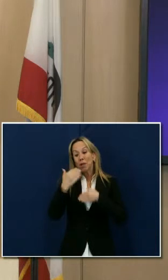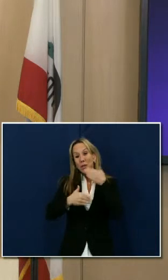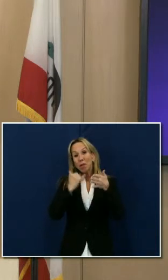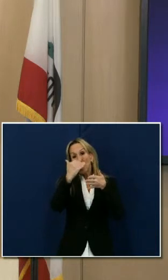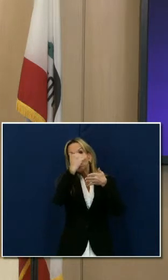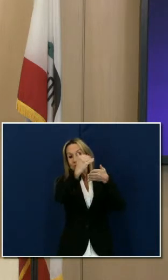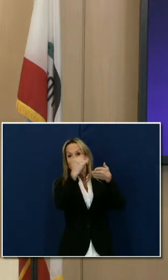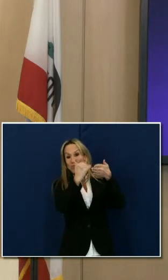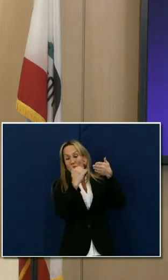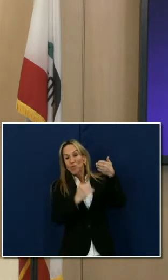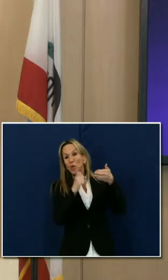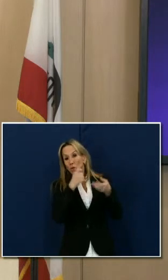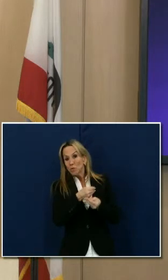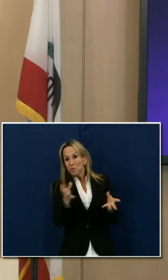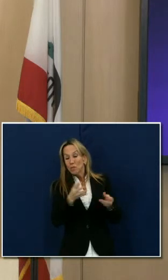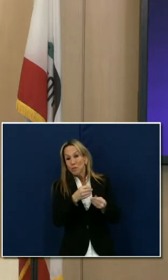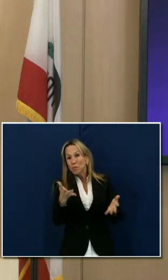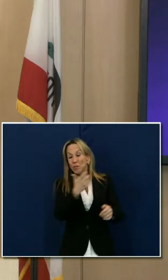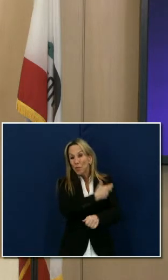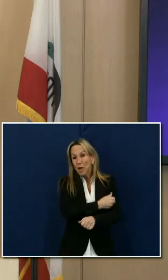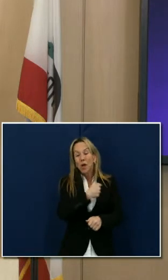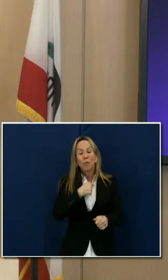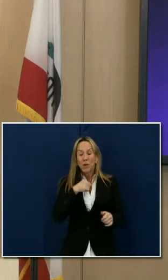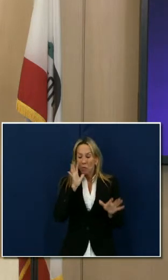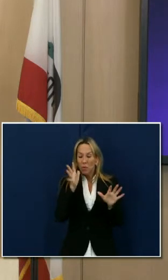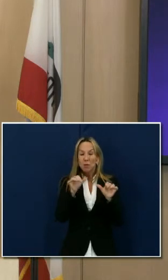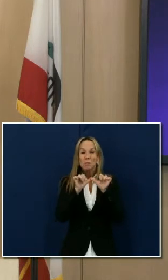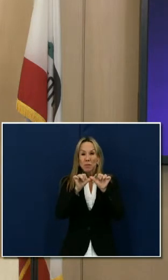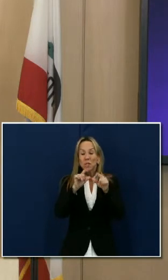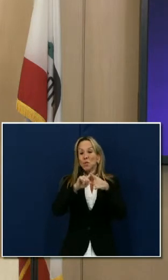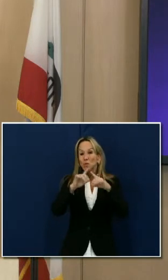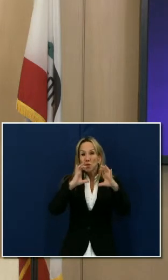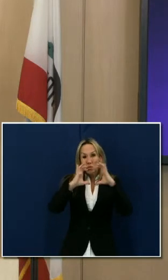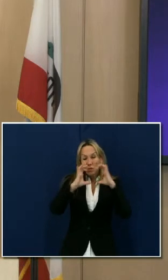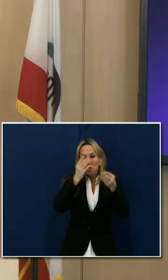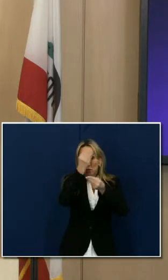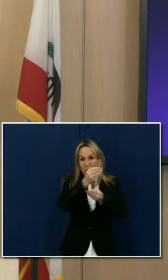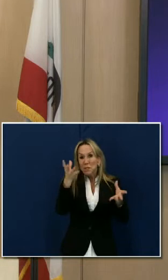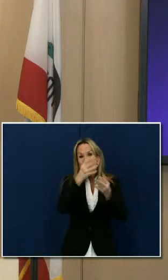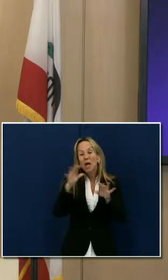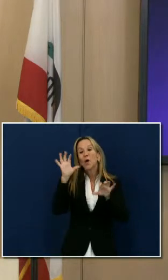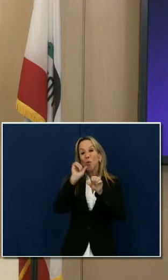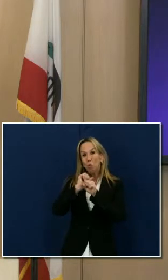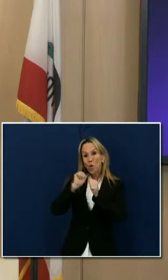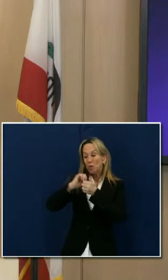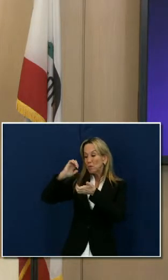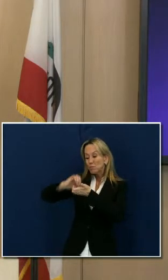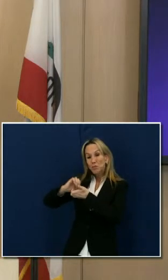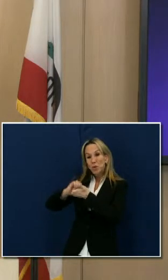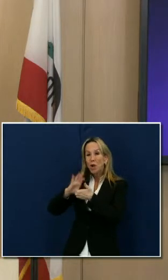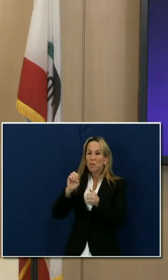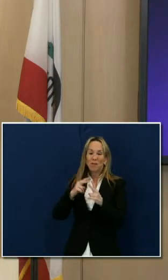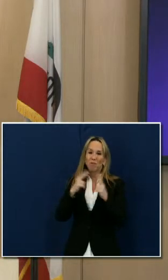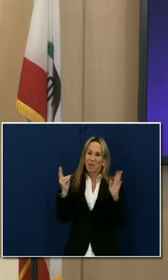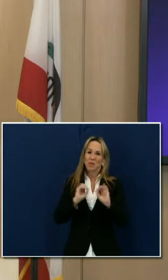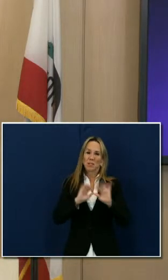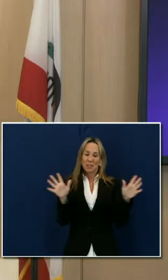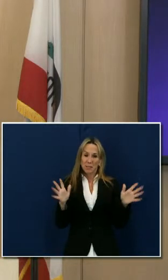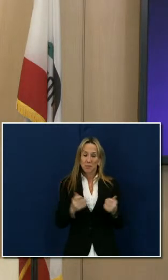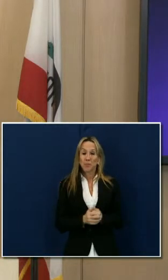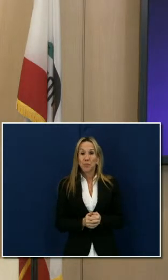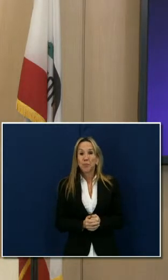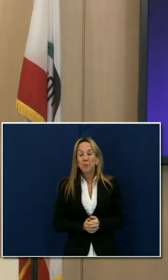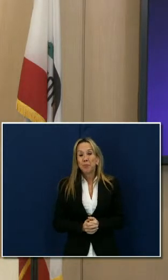process, we will continue to communicate that, to work with trusted partners, to share information and be very transparent. But once we got the